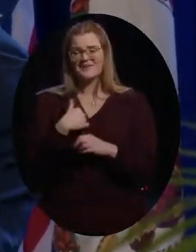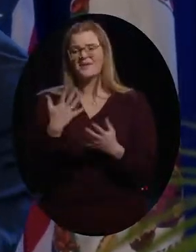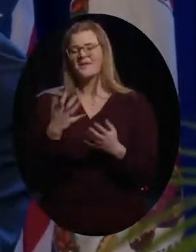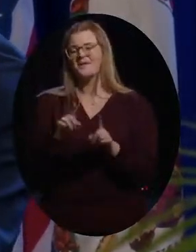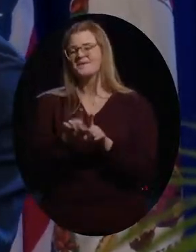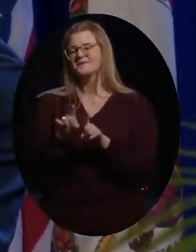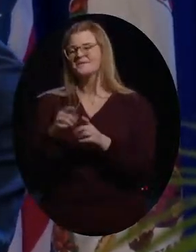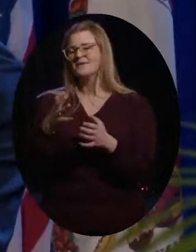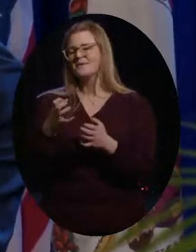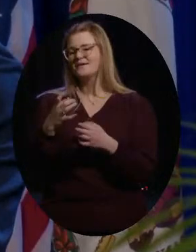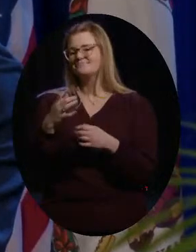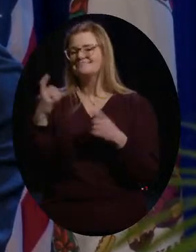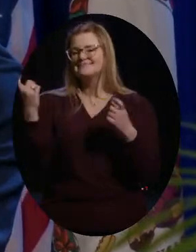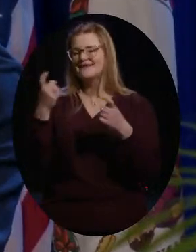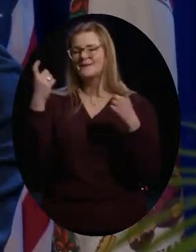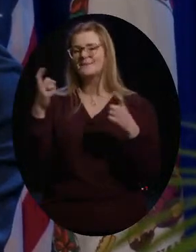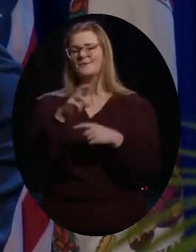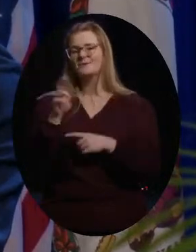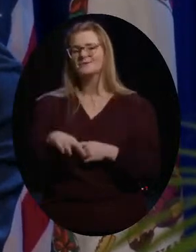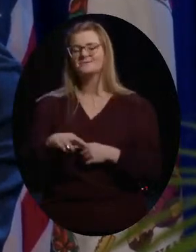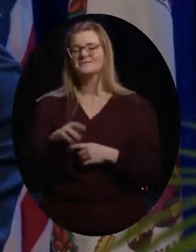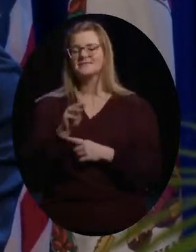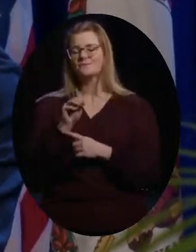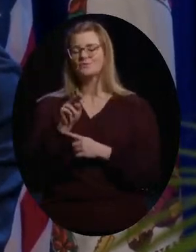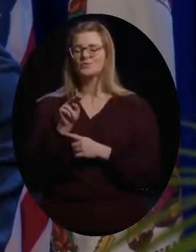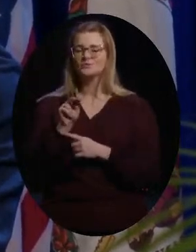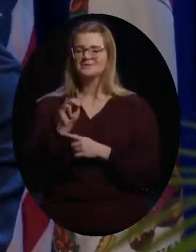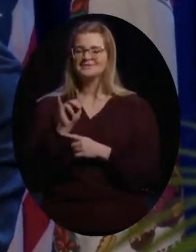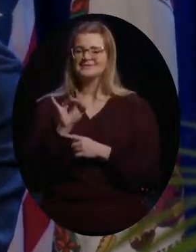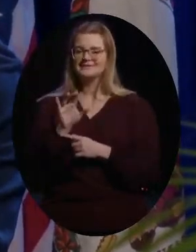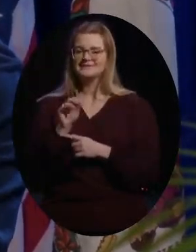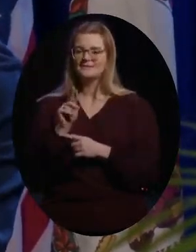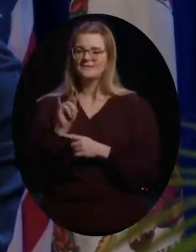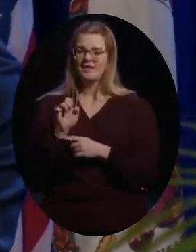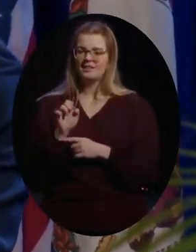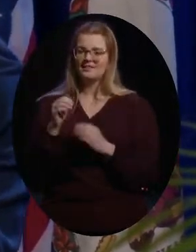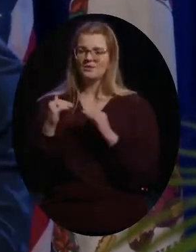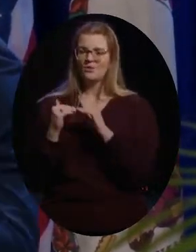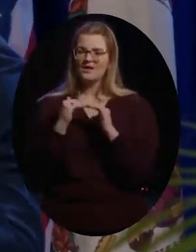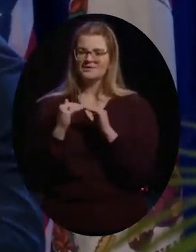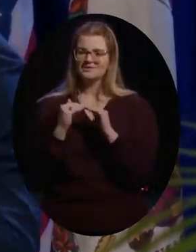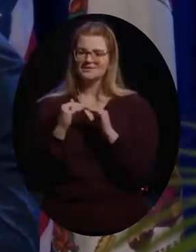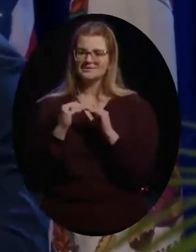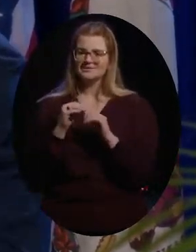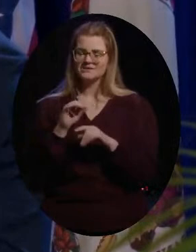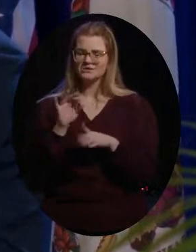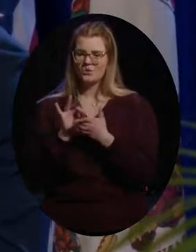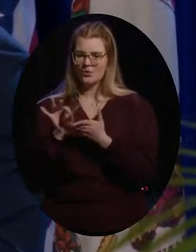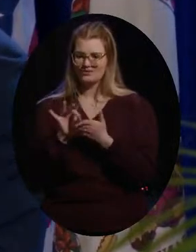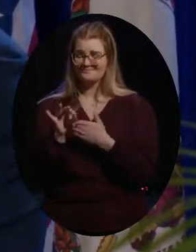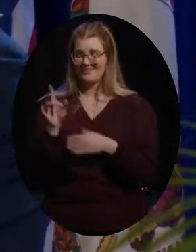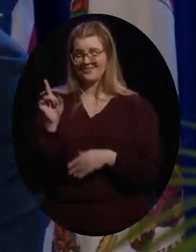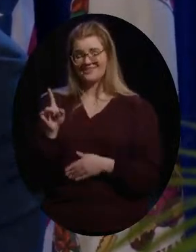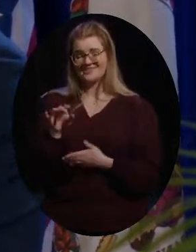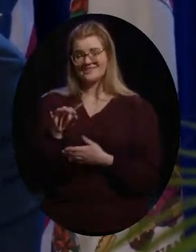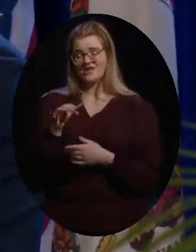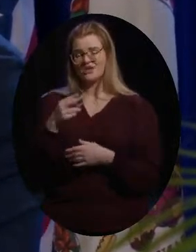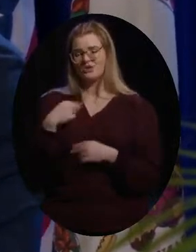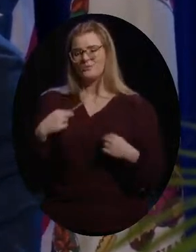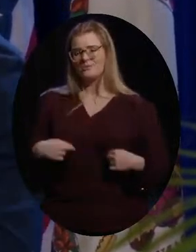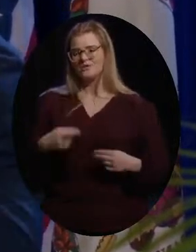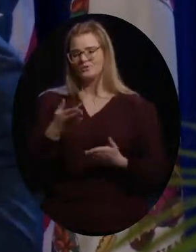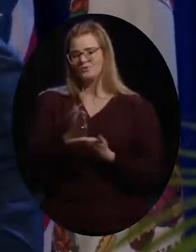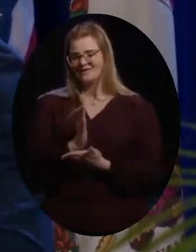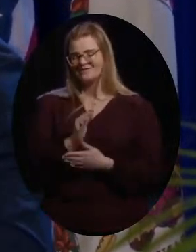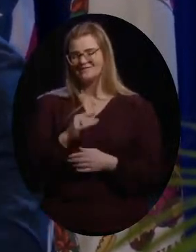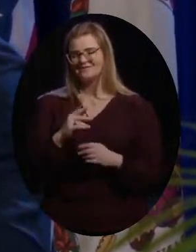take a moment to celebrate Richmond's Municipal Equality Index score. This is the Human Rights Campaign's national measurement